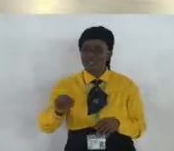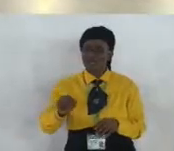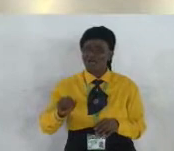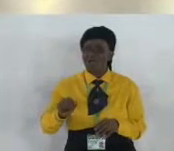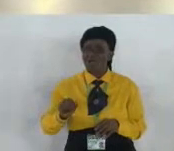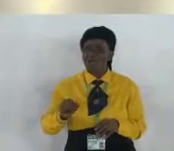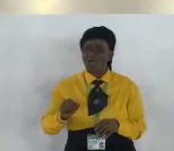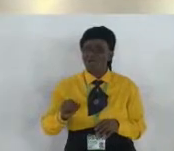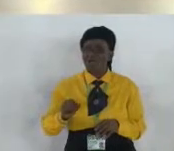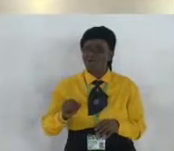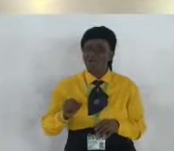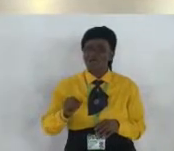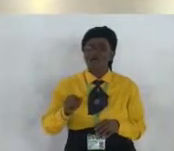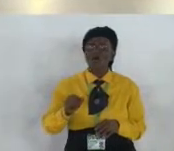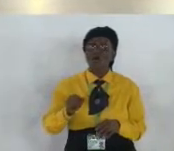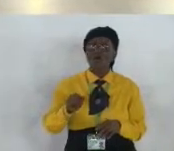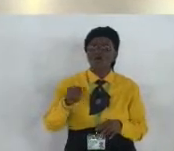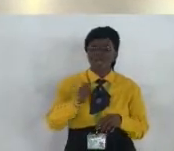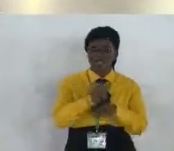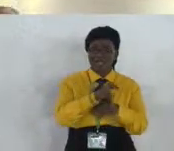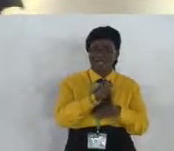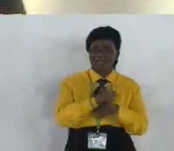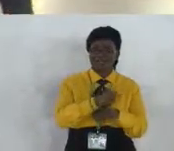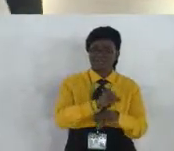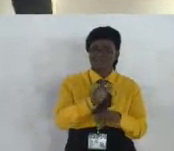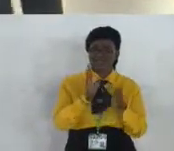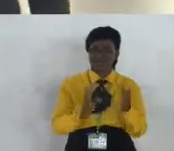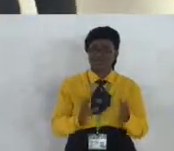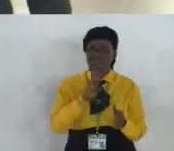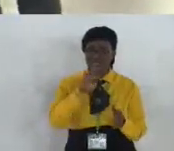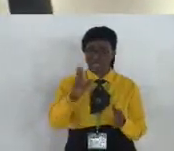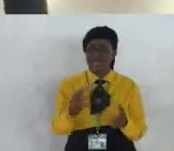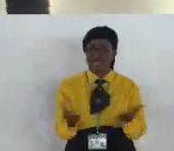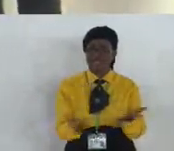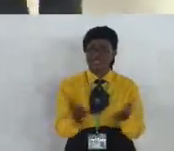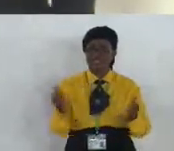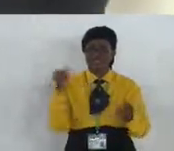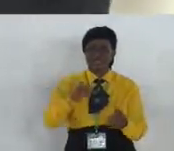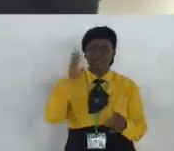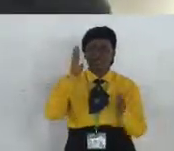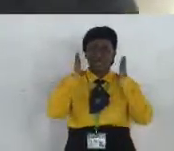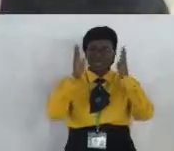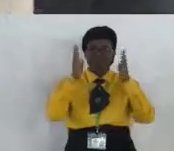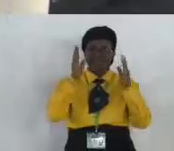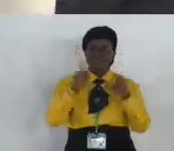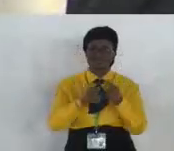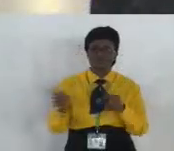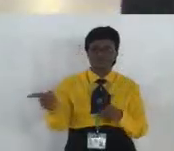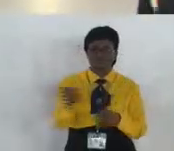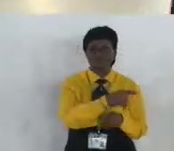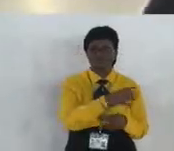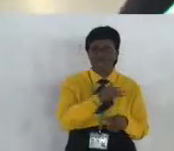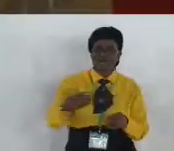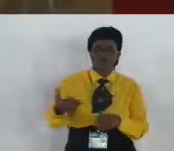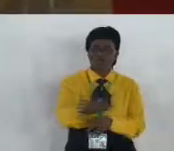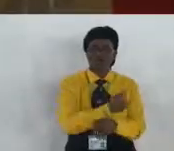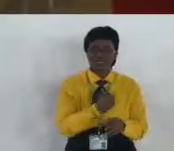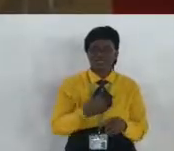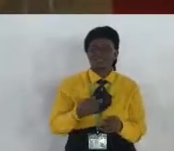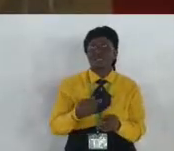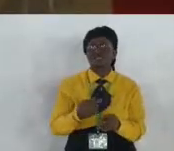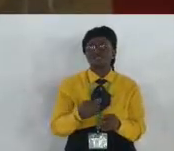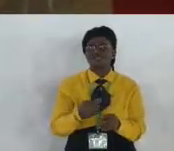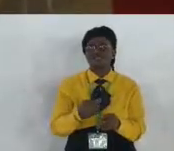here? Okay, the counselors are coming. They will attend to you in a moment. They will collect the information I